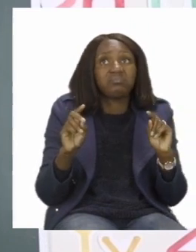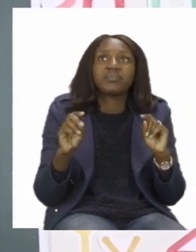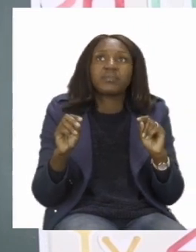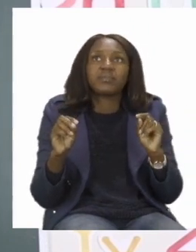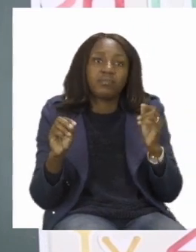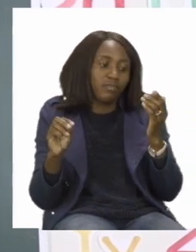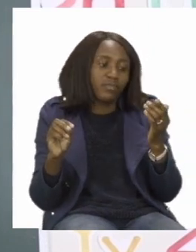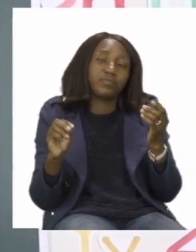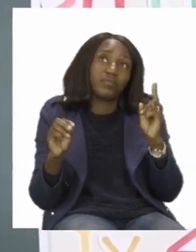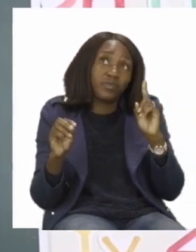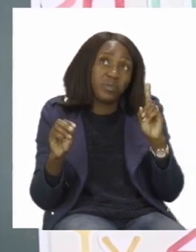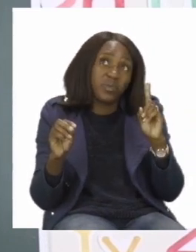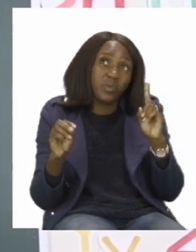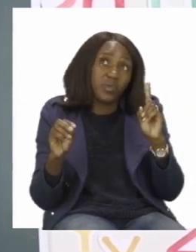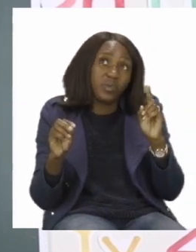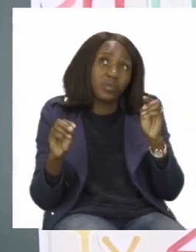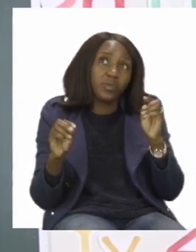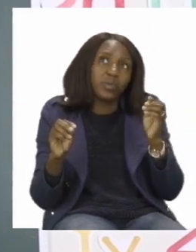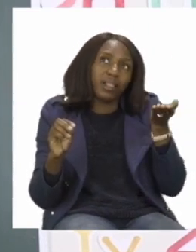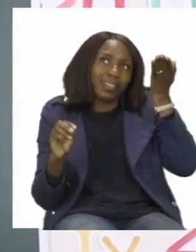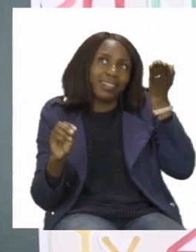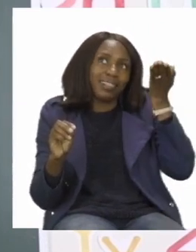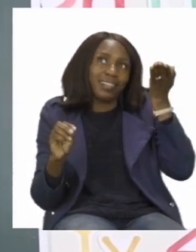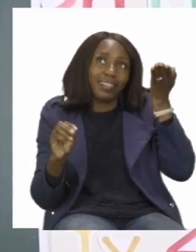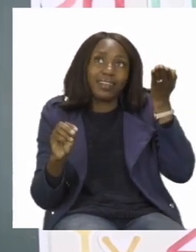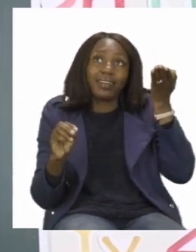I have the yo-yo